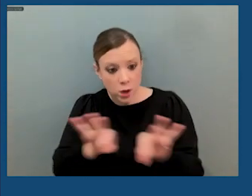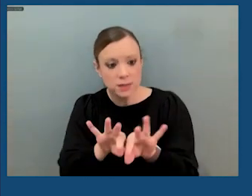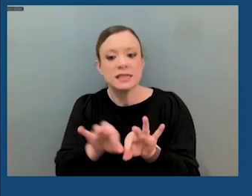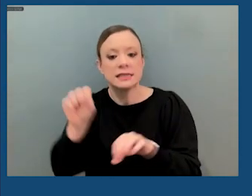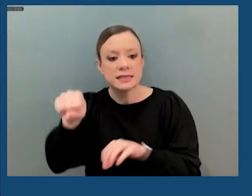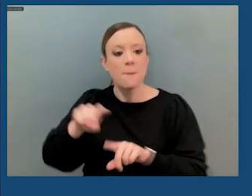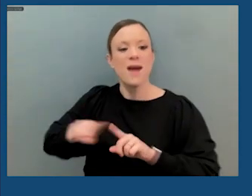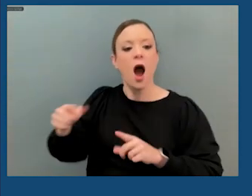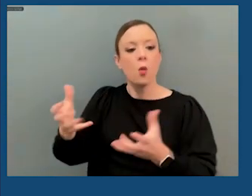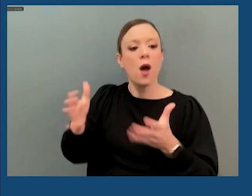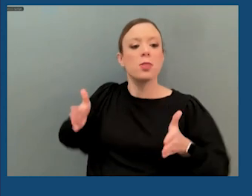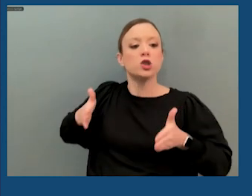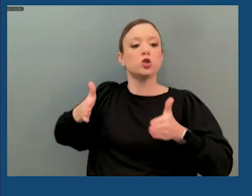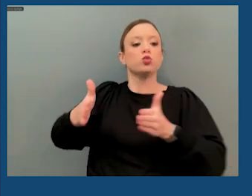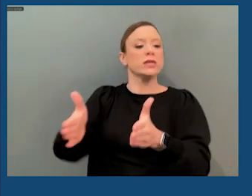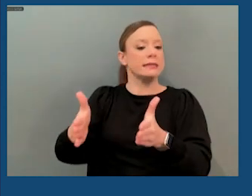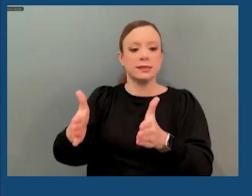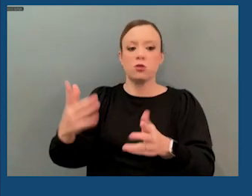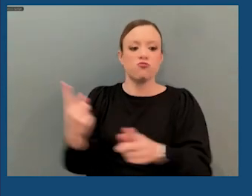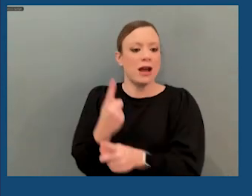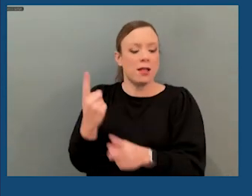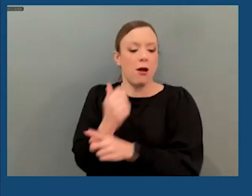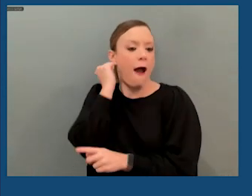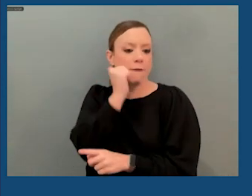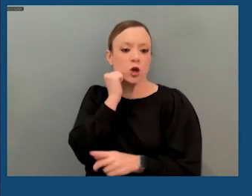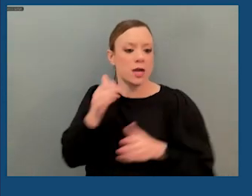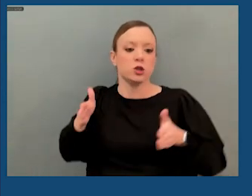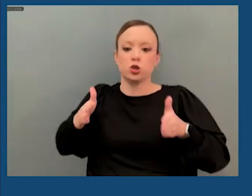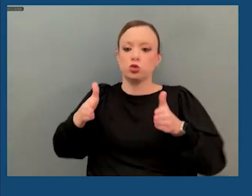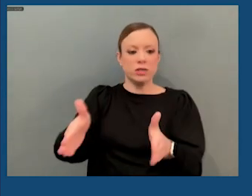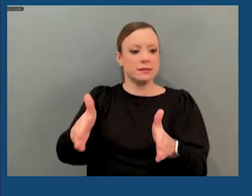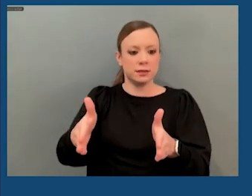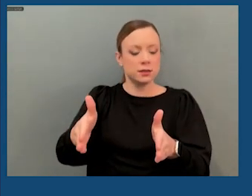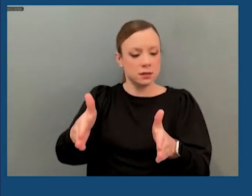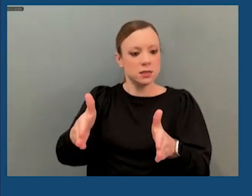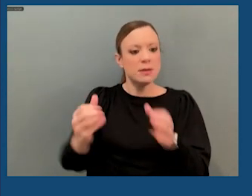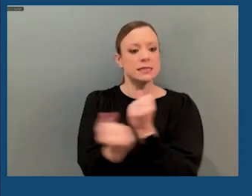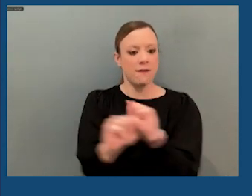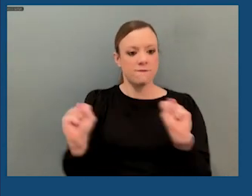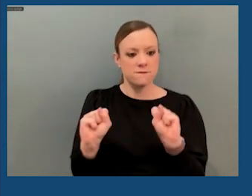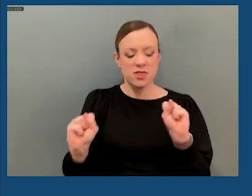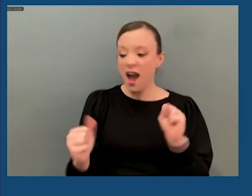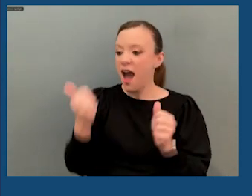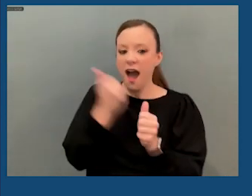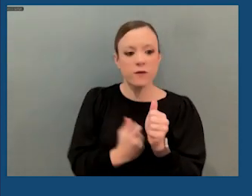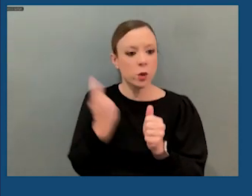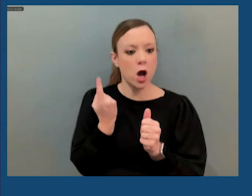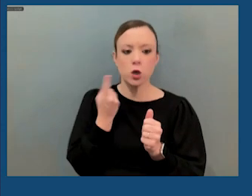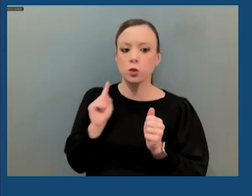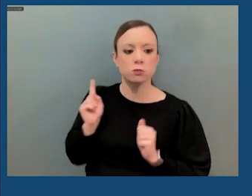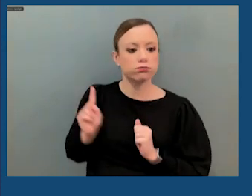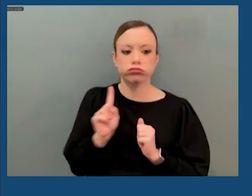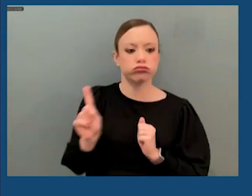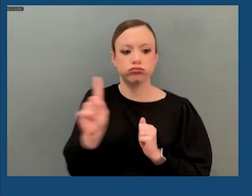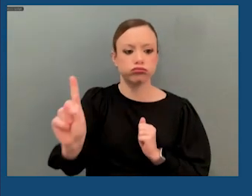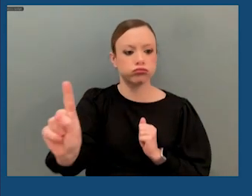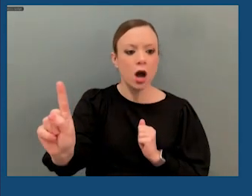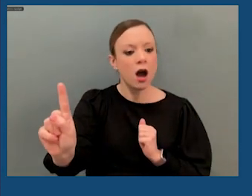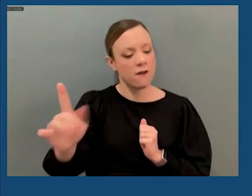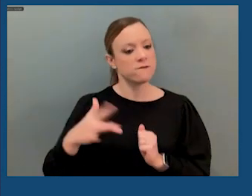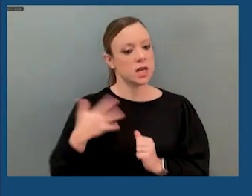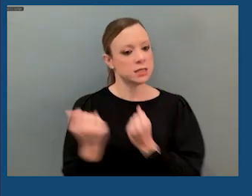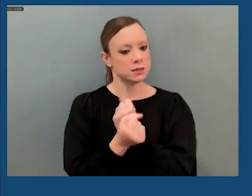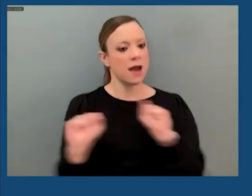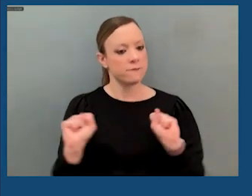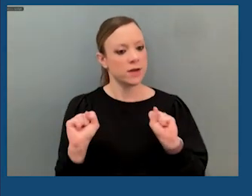streets are safe, that everyone who walks them knows they're going to get home safely. And I want to thank again the Lieutenant